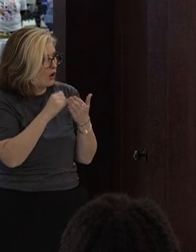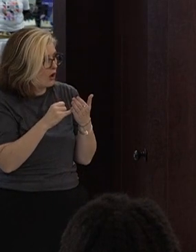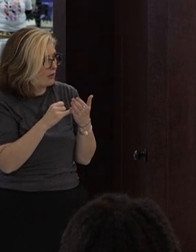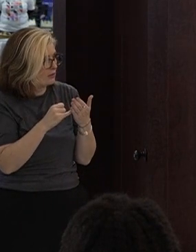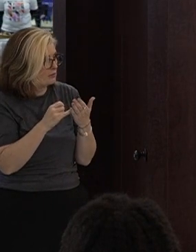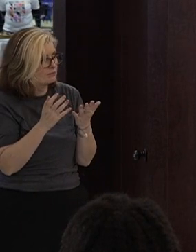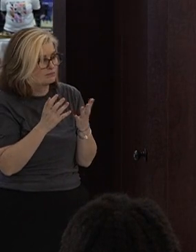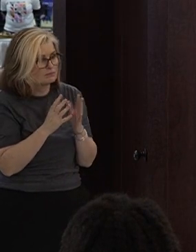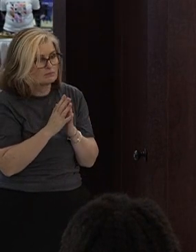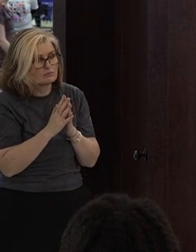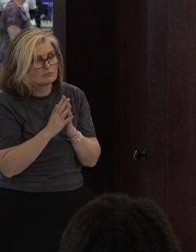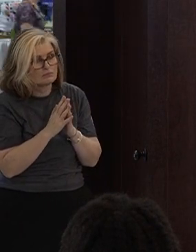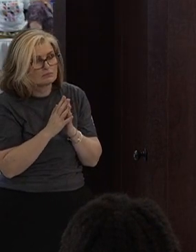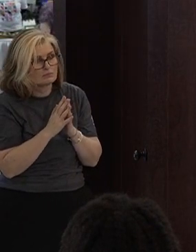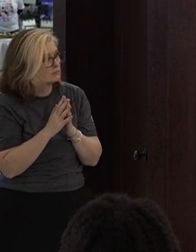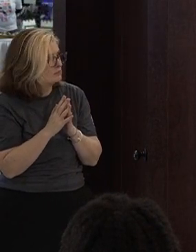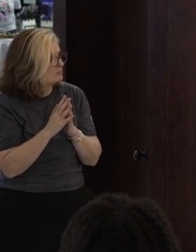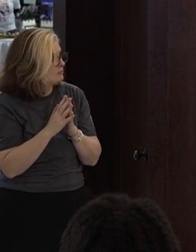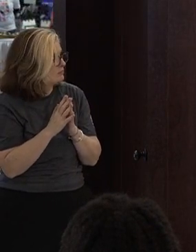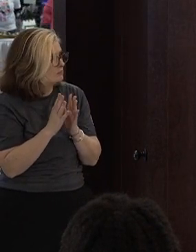first place.